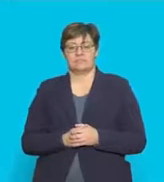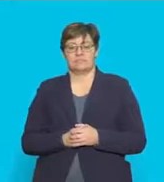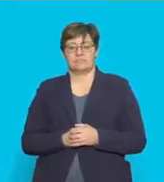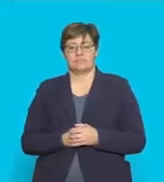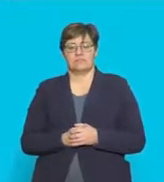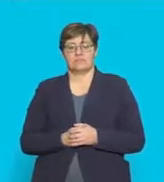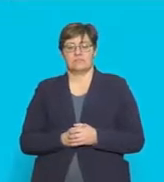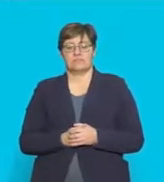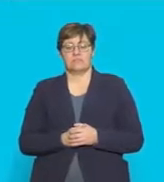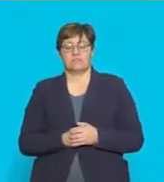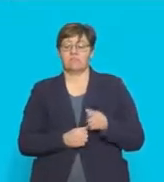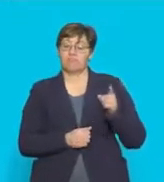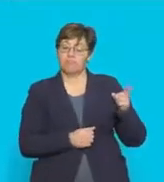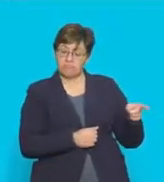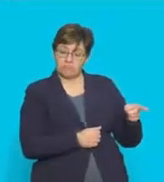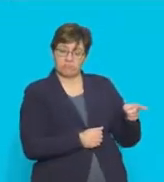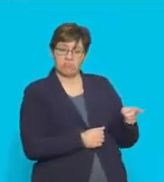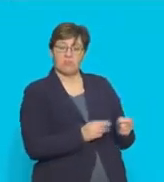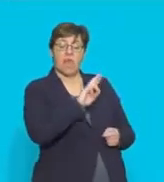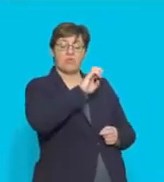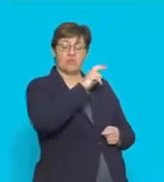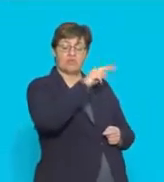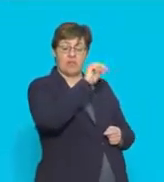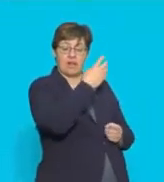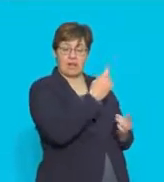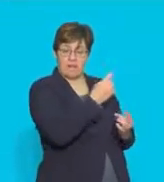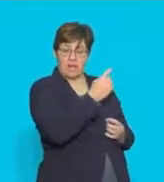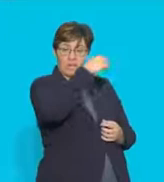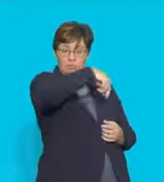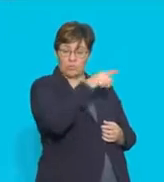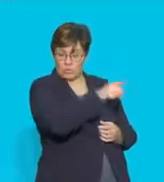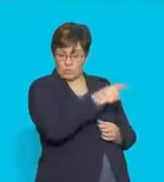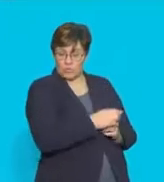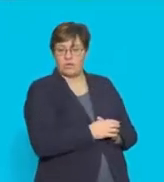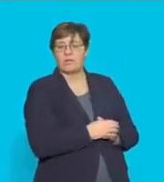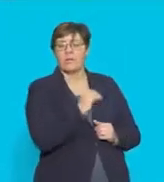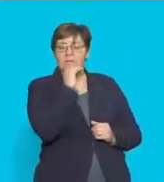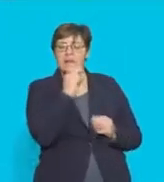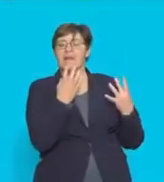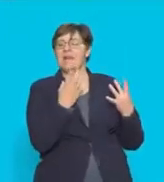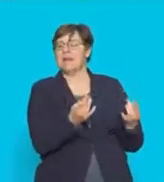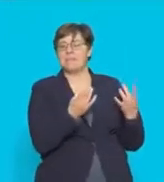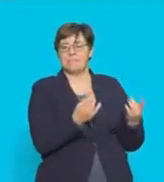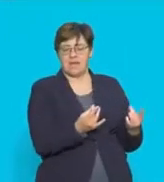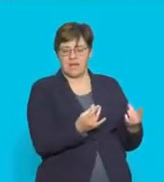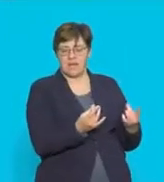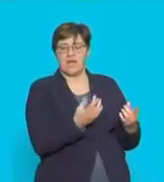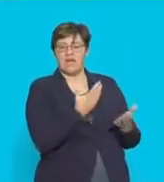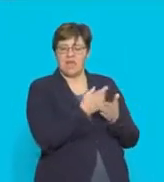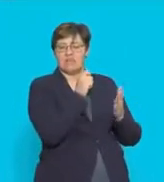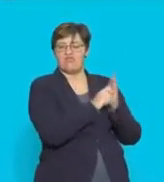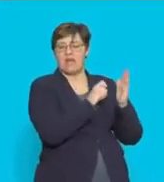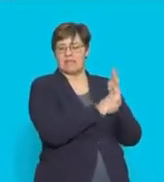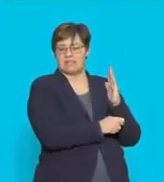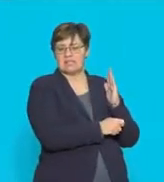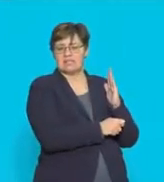So, remember when you talk about rational numbers, right? This we said these are numbers that can be written in the form of